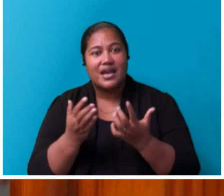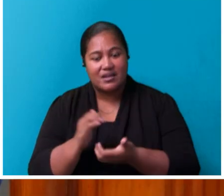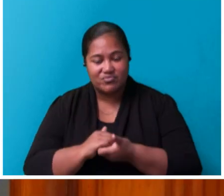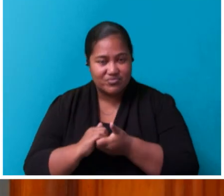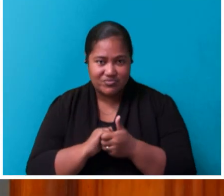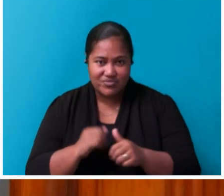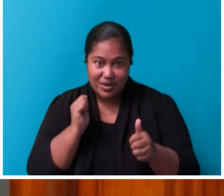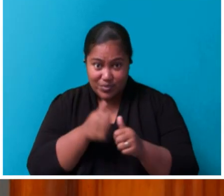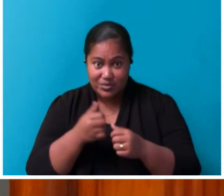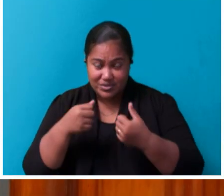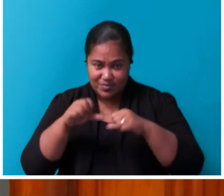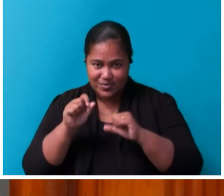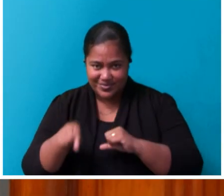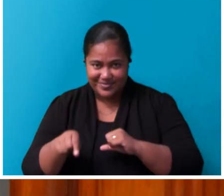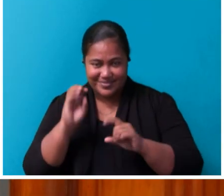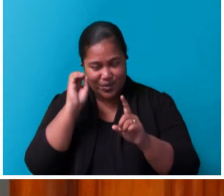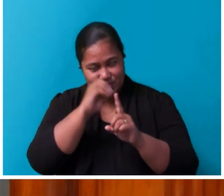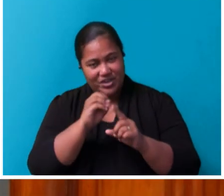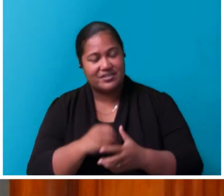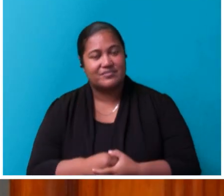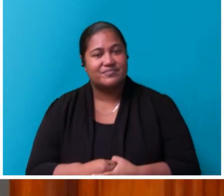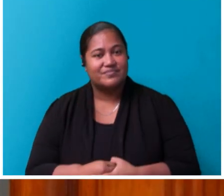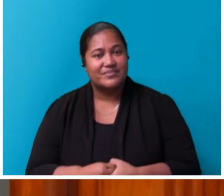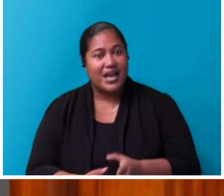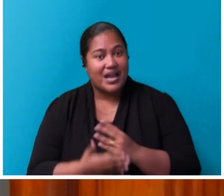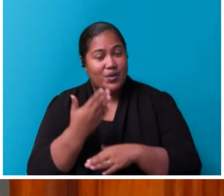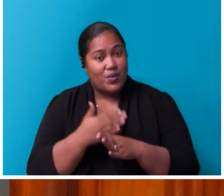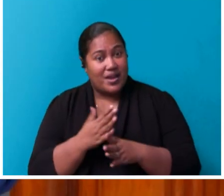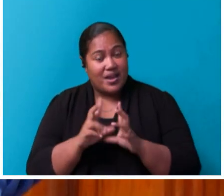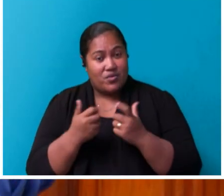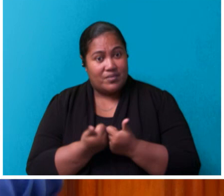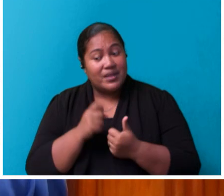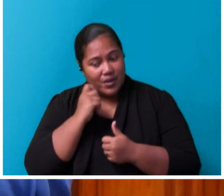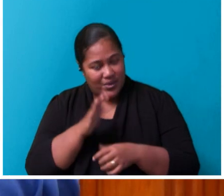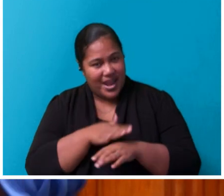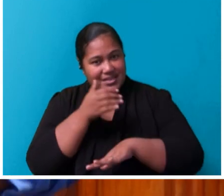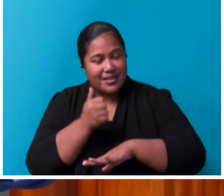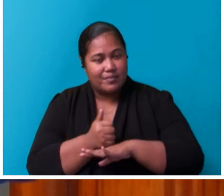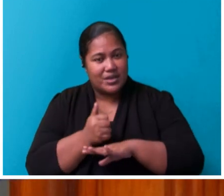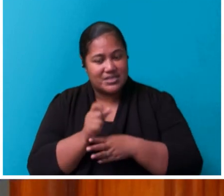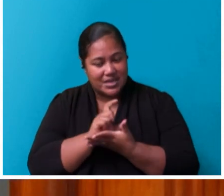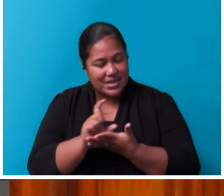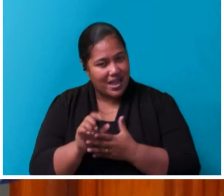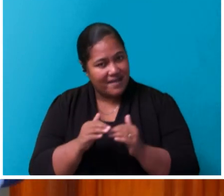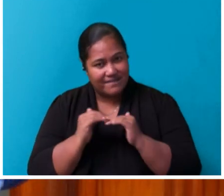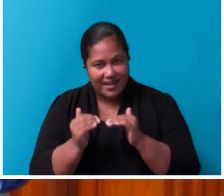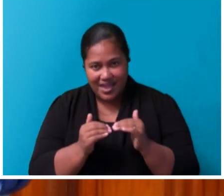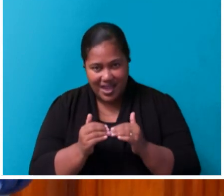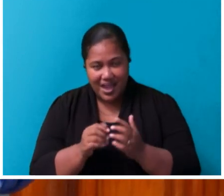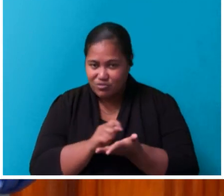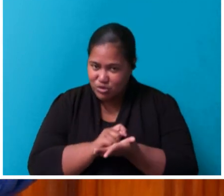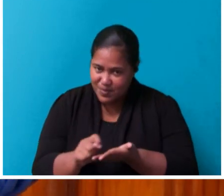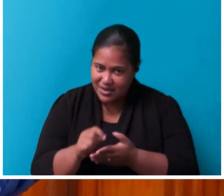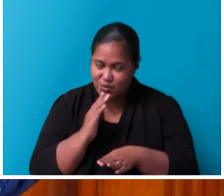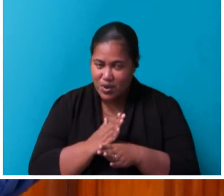these objectives. Under work agreements, we will establish clear, fair and transparent work agreements